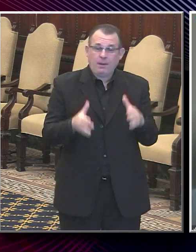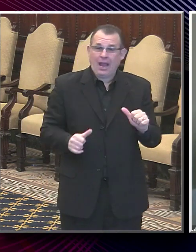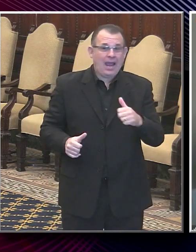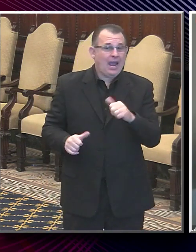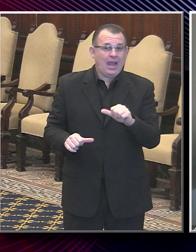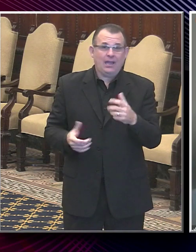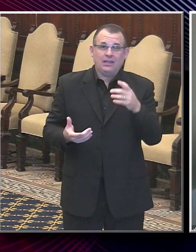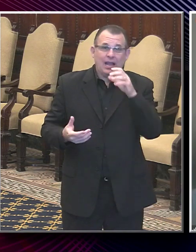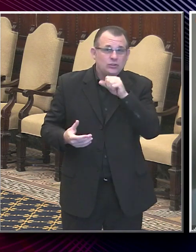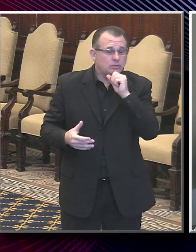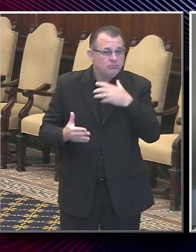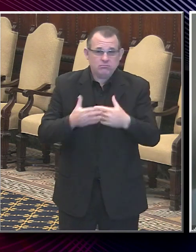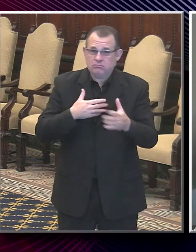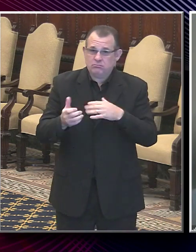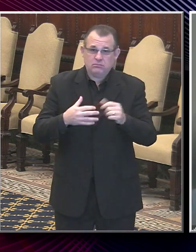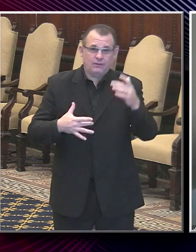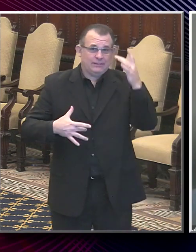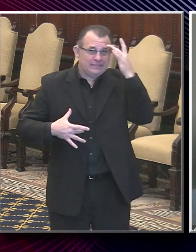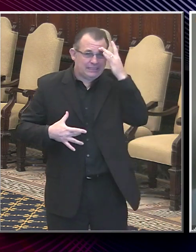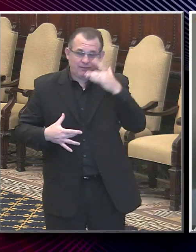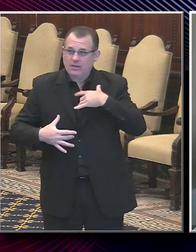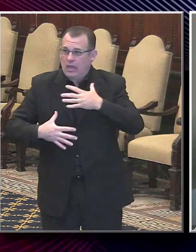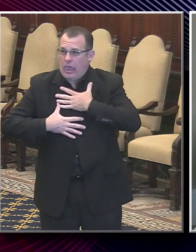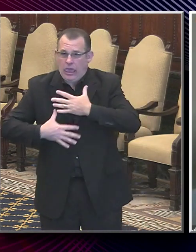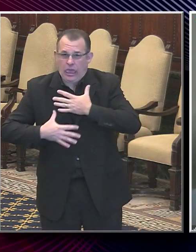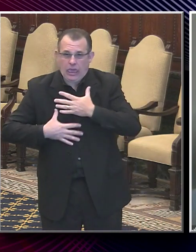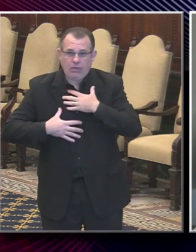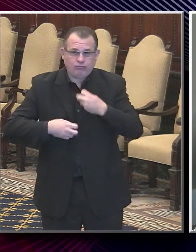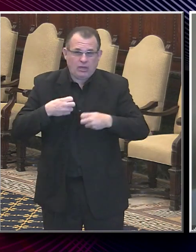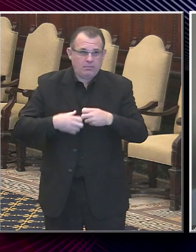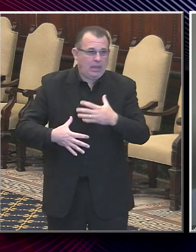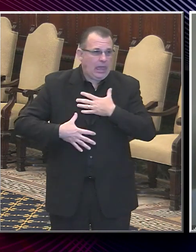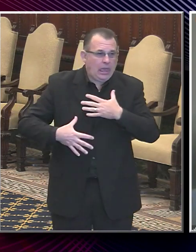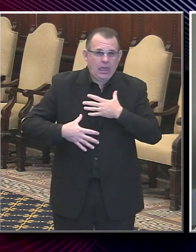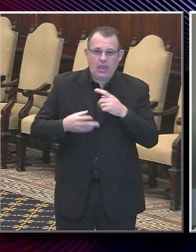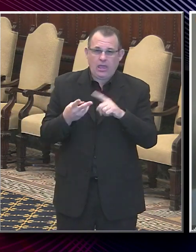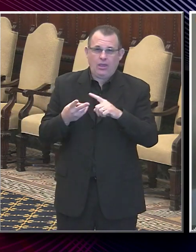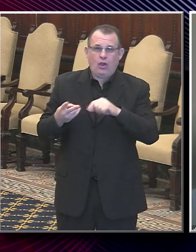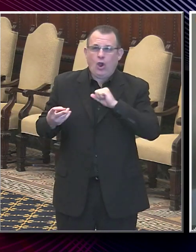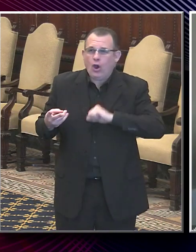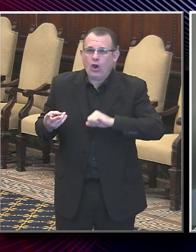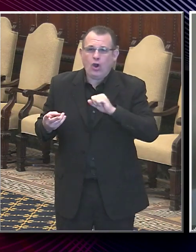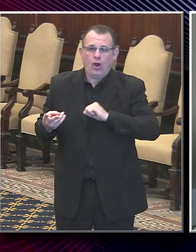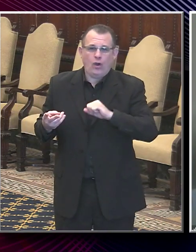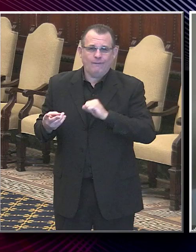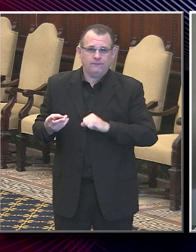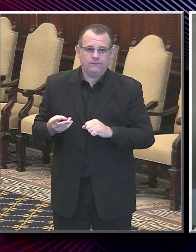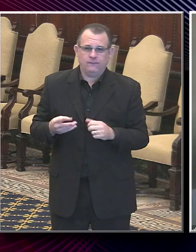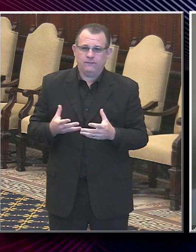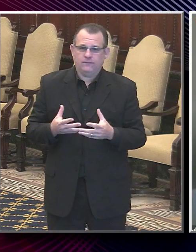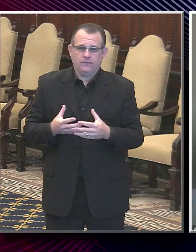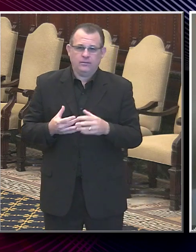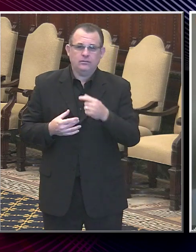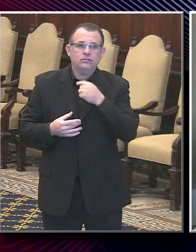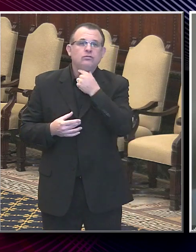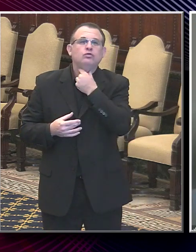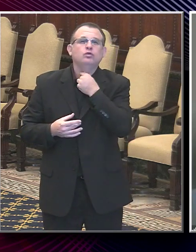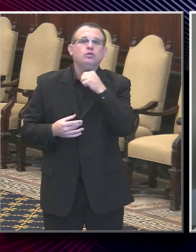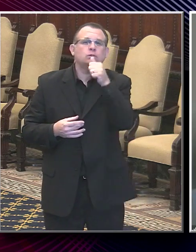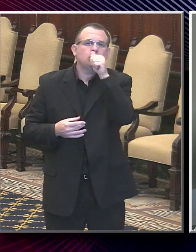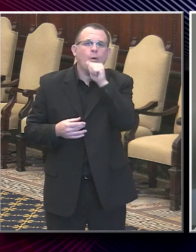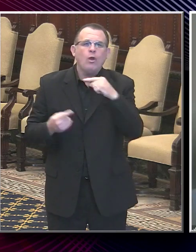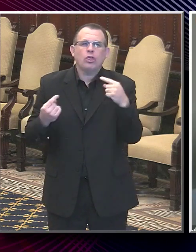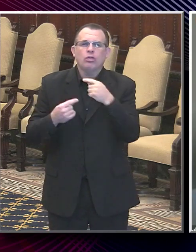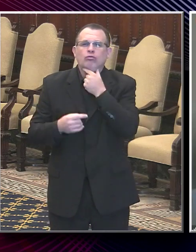with a new onset of respiratory symptoms to go in and get a test. So that could be a cough, shortness of breath, or a sore throat, or a fever, go in and get